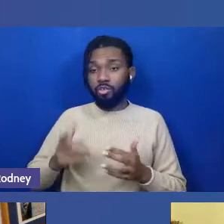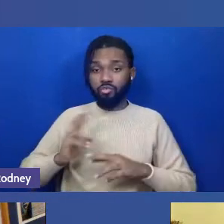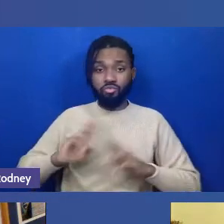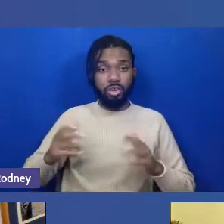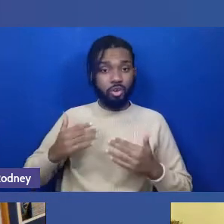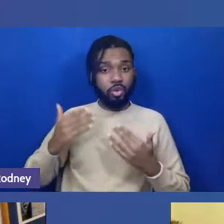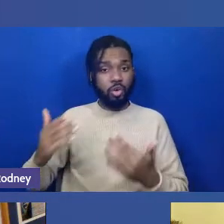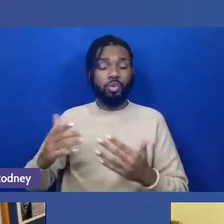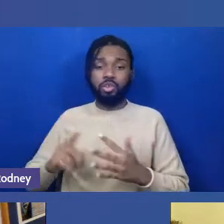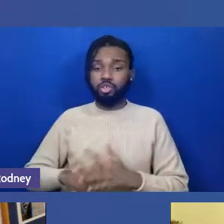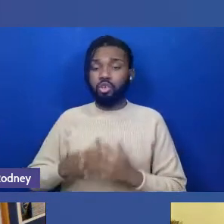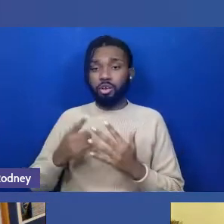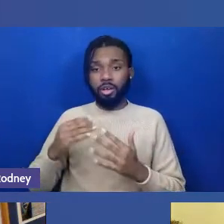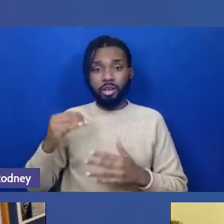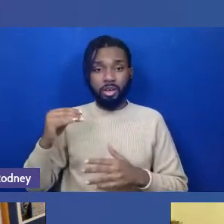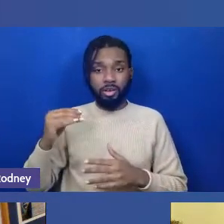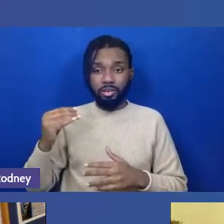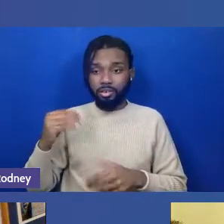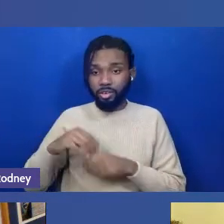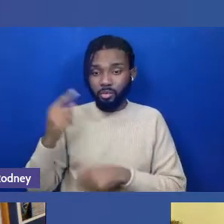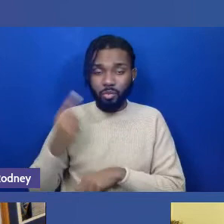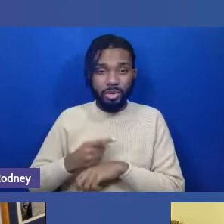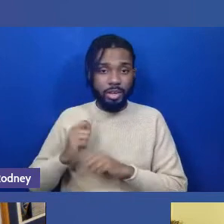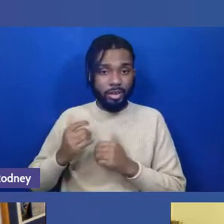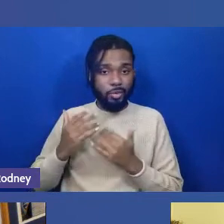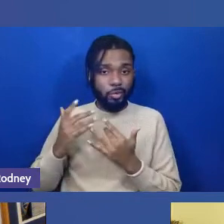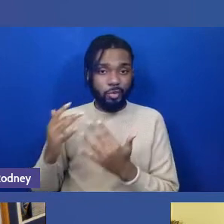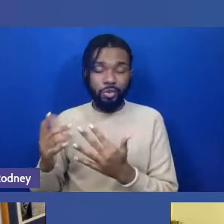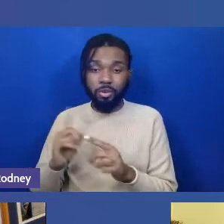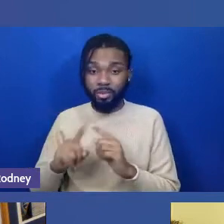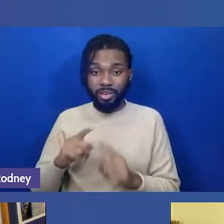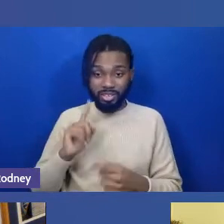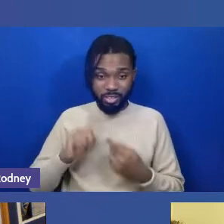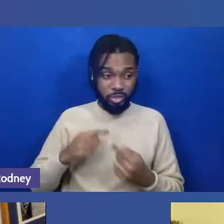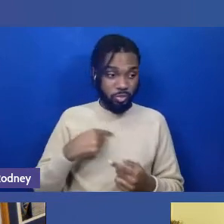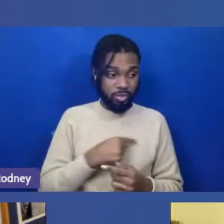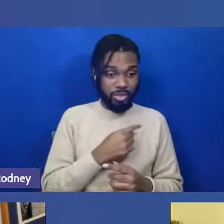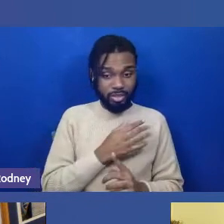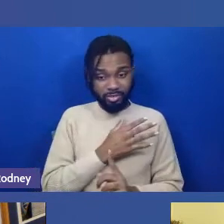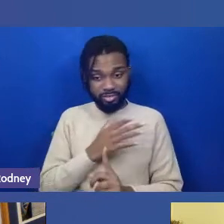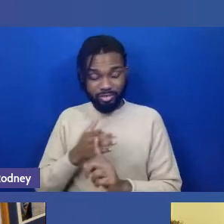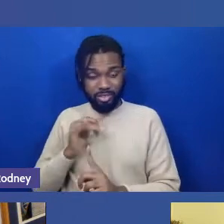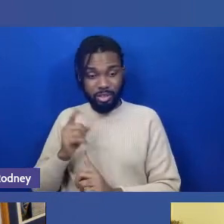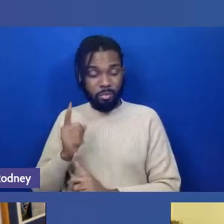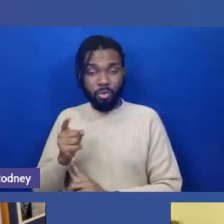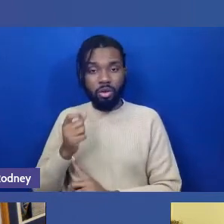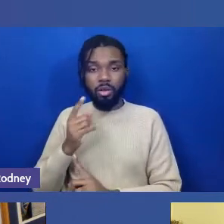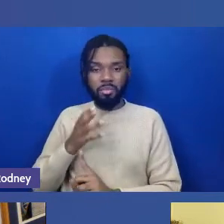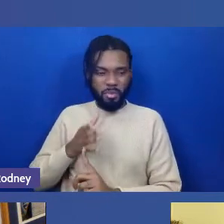can load in a day and boom, boom, boom, boom, boom. Until we get to that point, the artist needs to have all the